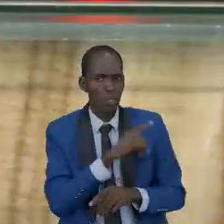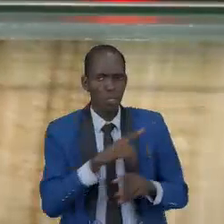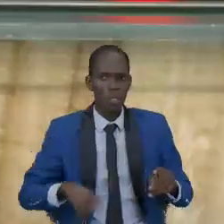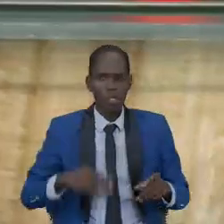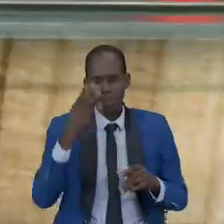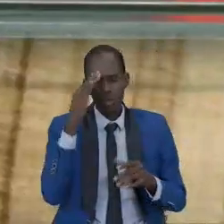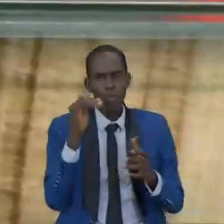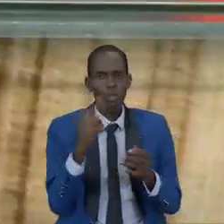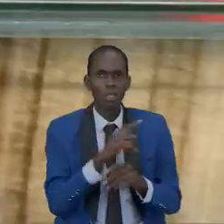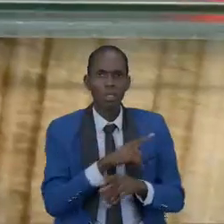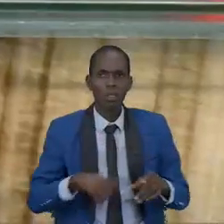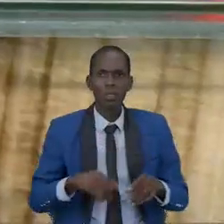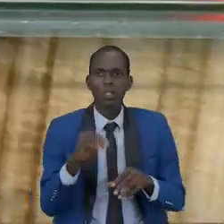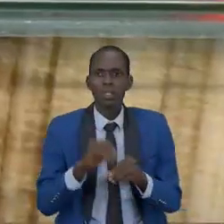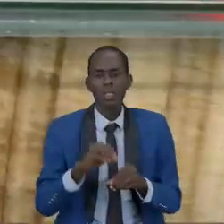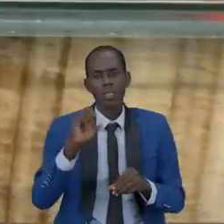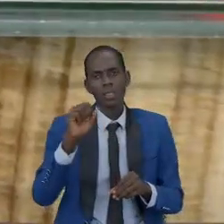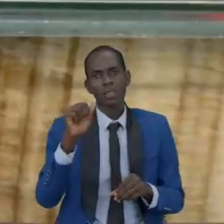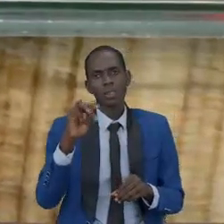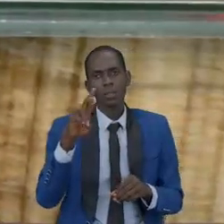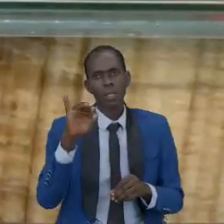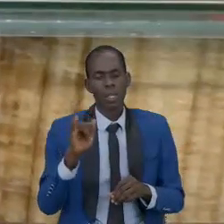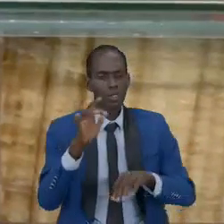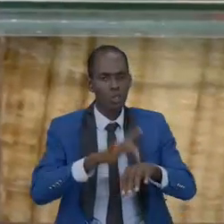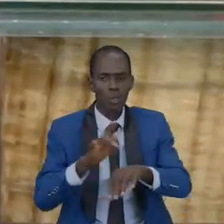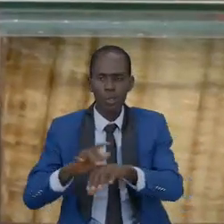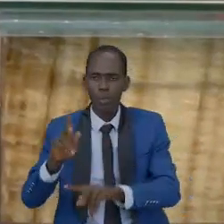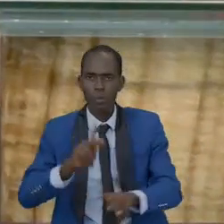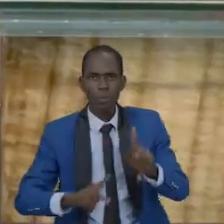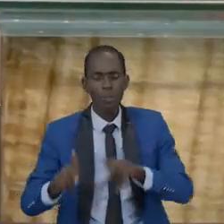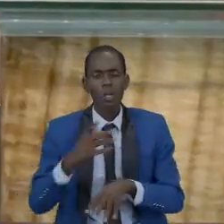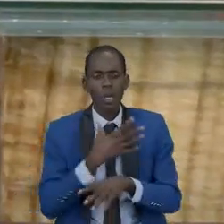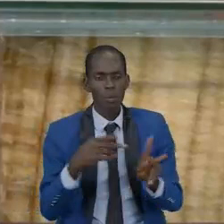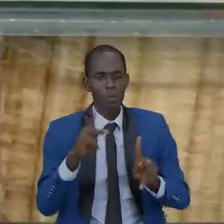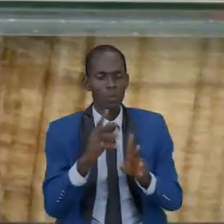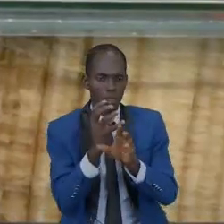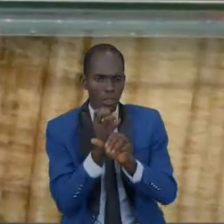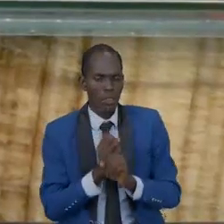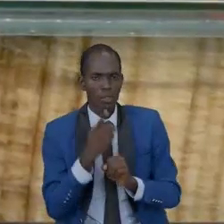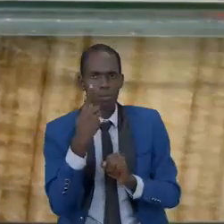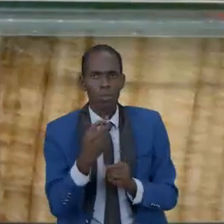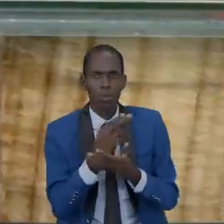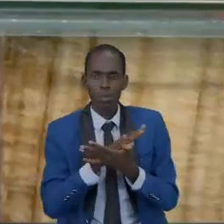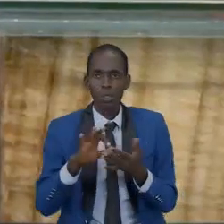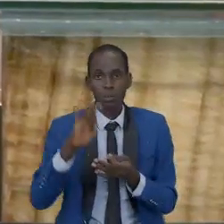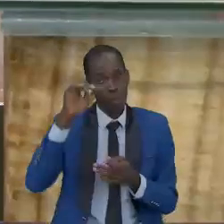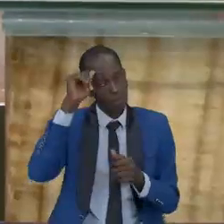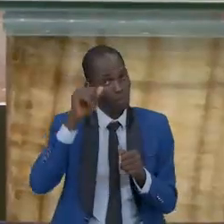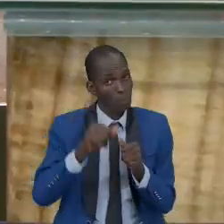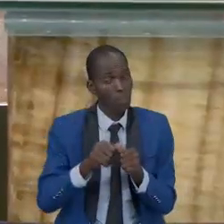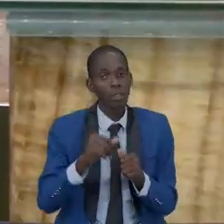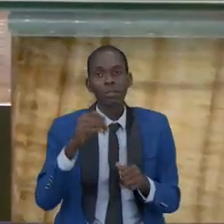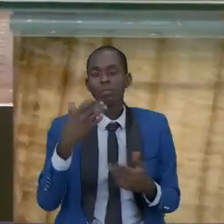in Samaria, they laid hands on them and they received the Holy Ghost. Understand? Salvation by